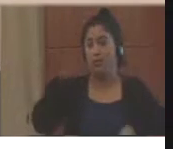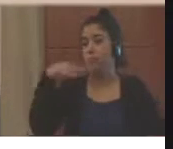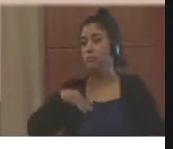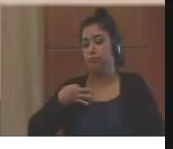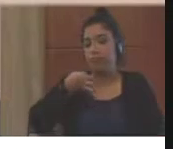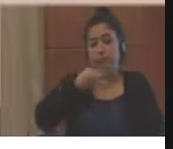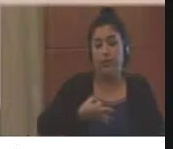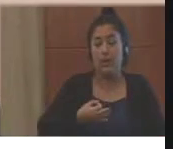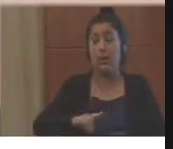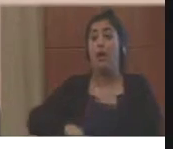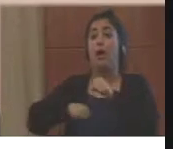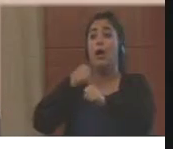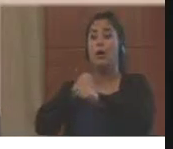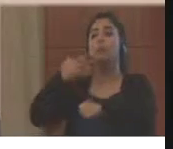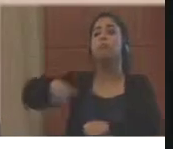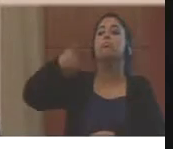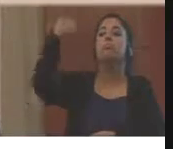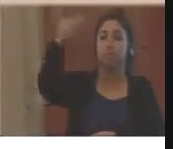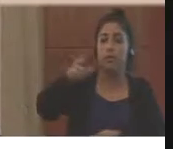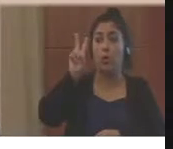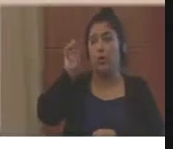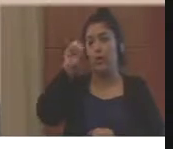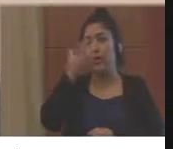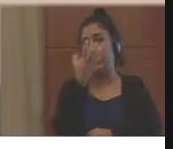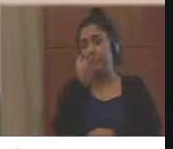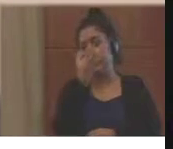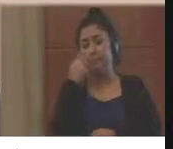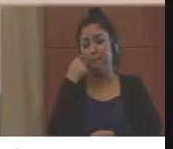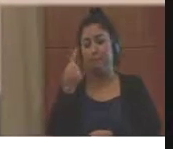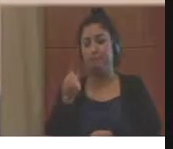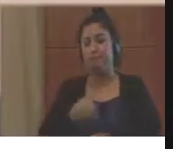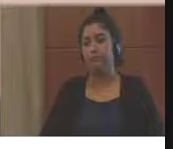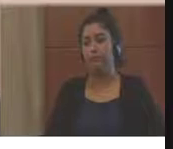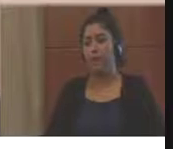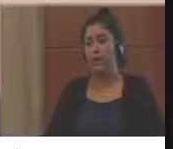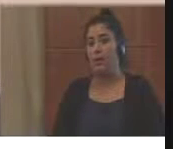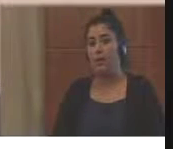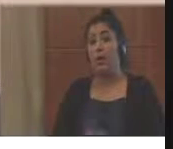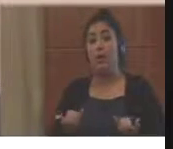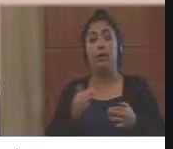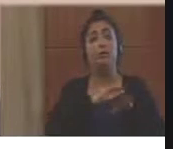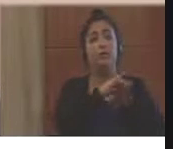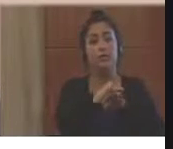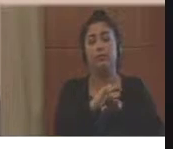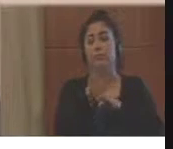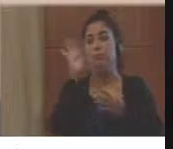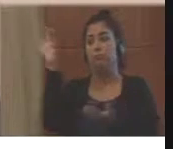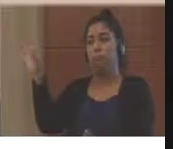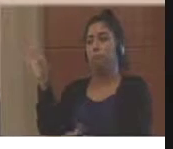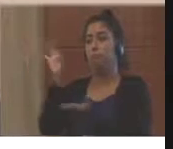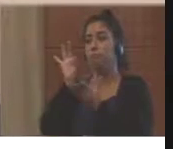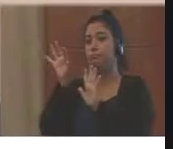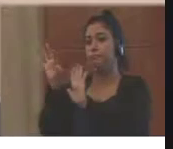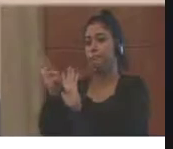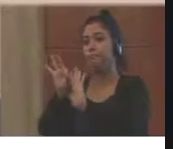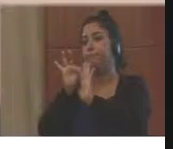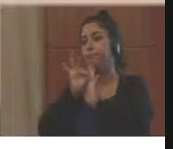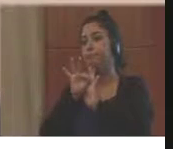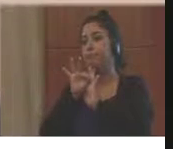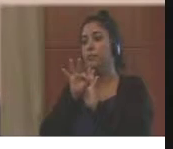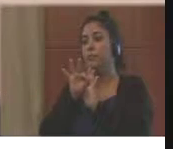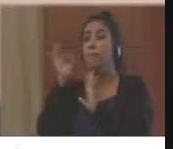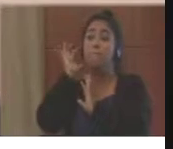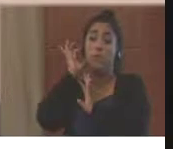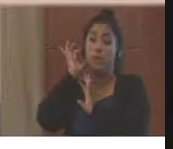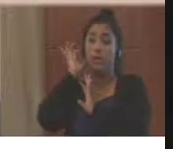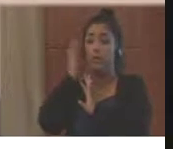and a declaration there too for next year. And now I would like to invite a representative from the groups